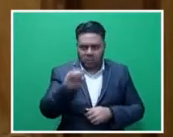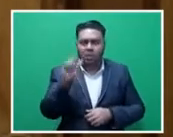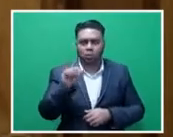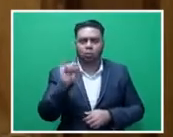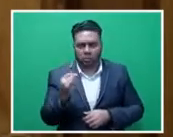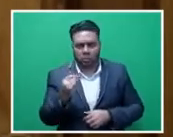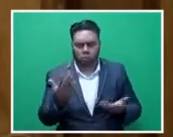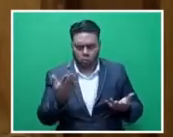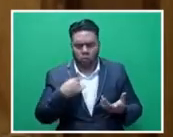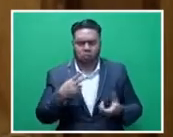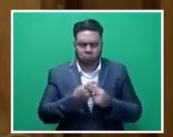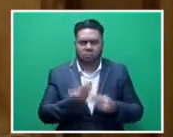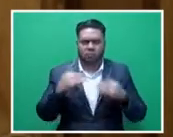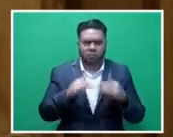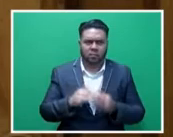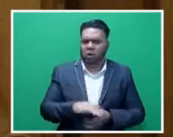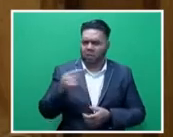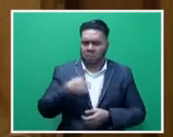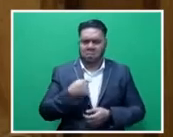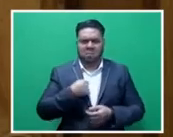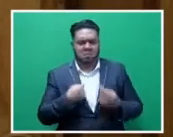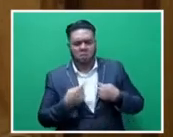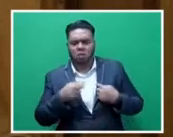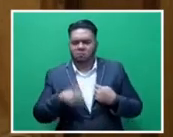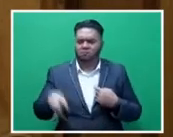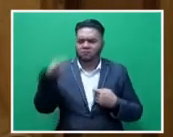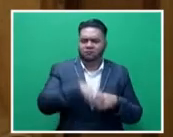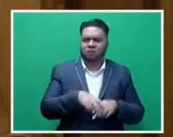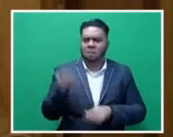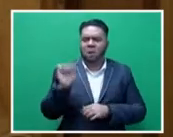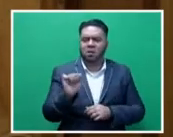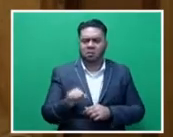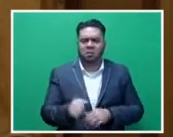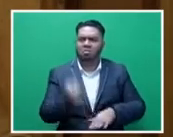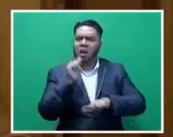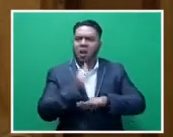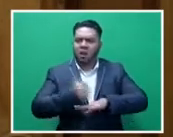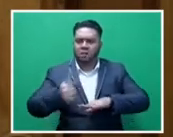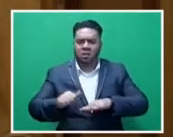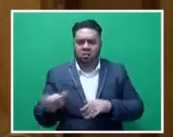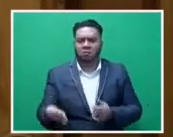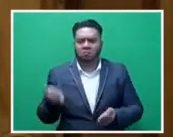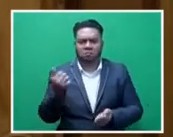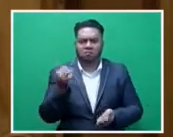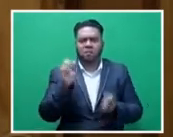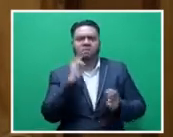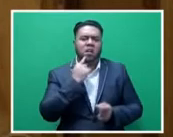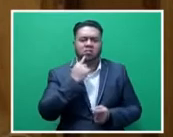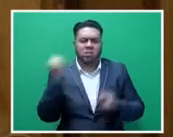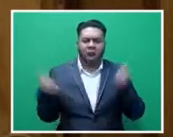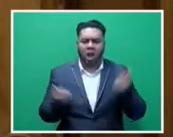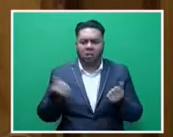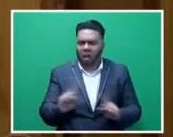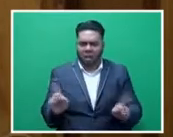okay? So let's not say that the opposition takes the bus and the government takes the vehicle. Okay, let's not go there.